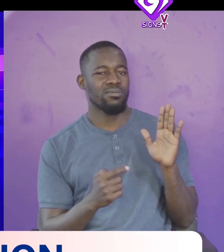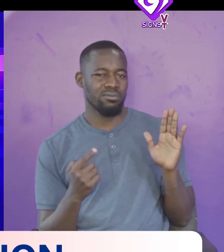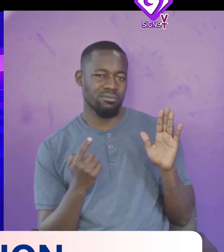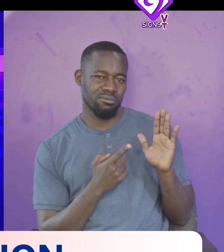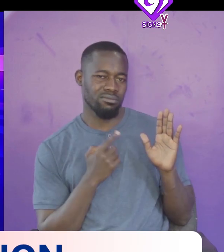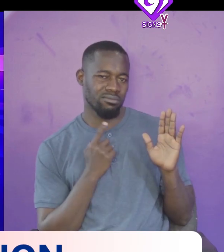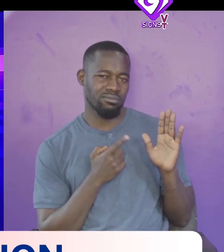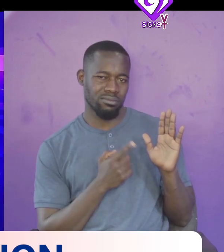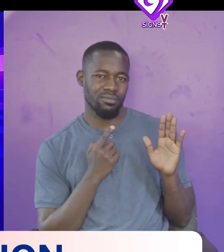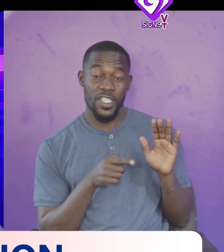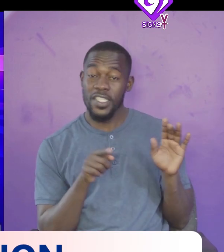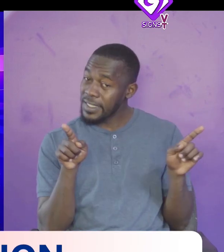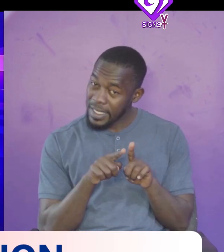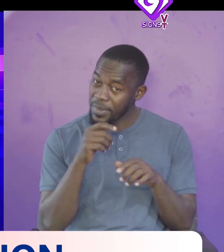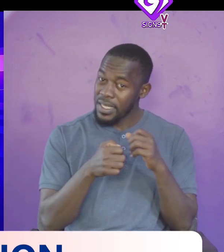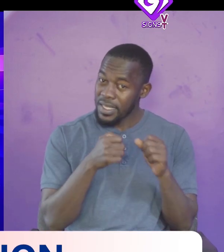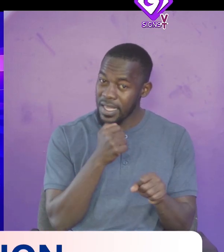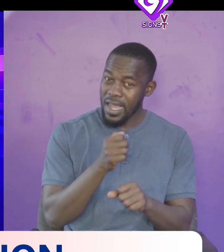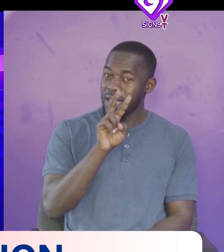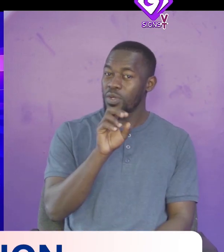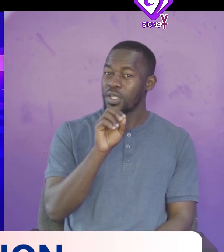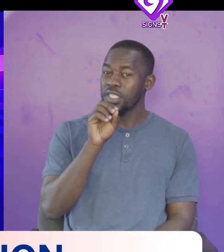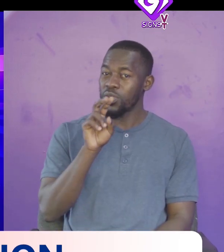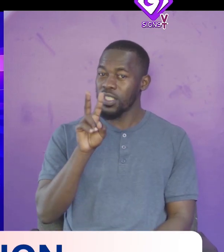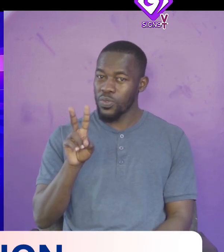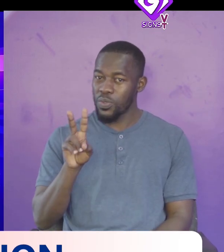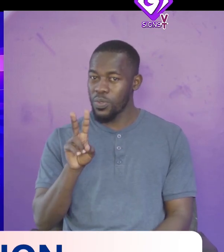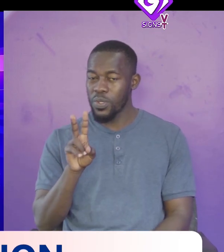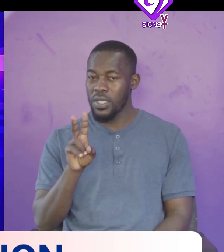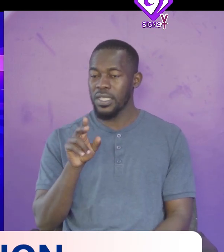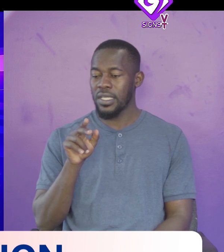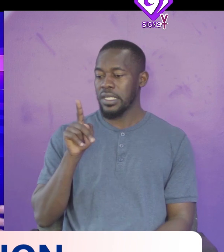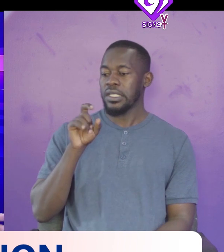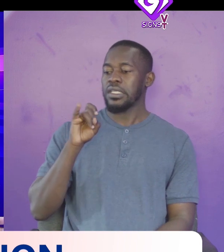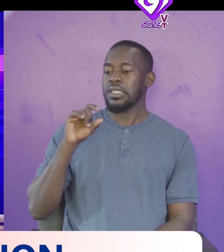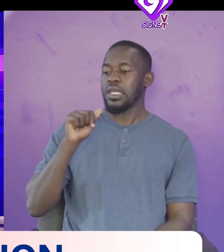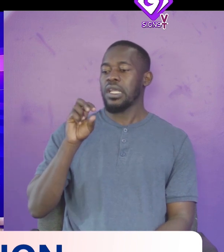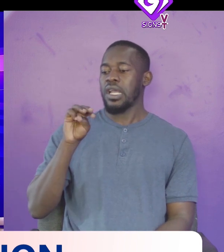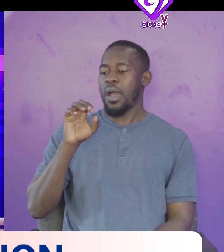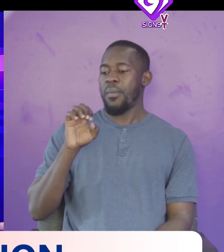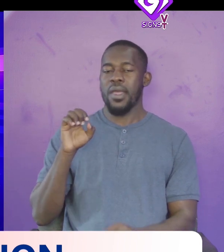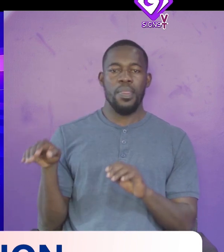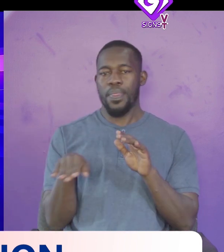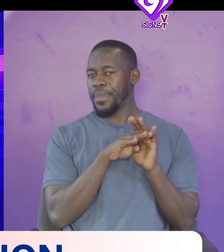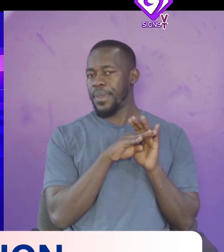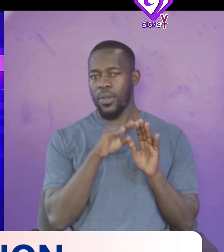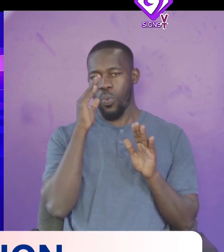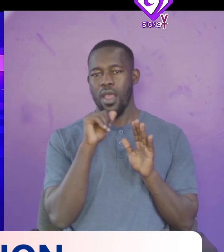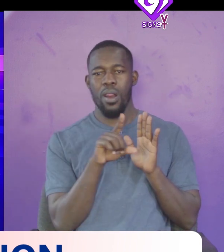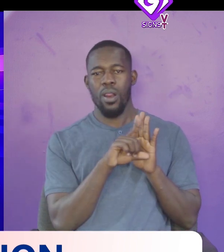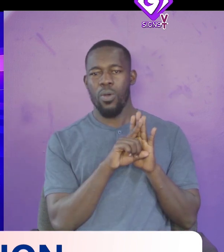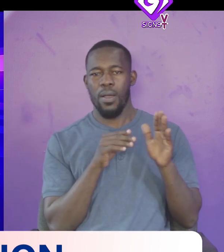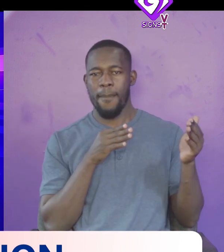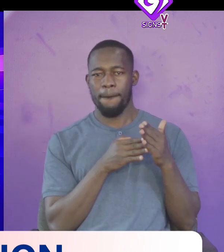At the same 2022, there were no... Ruben Kigame was removed because of that. Yeah, because of those regulations. Okay. Those